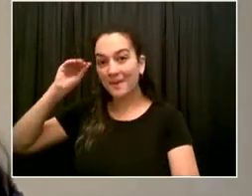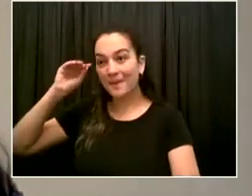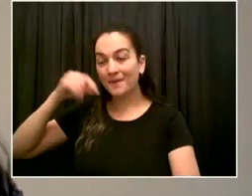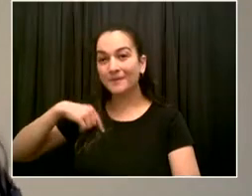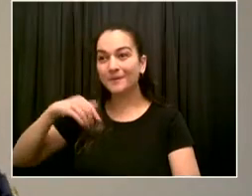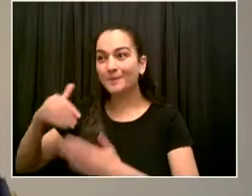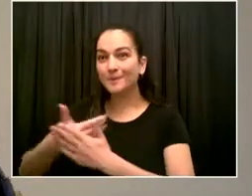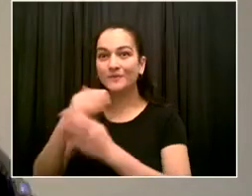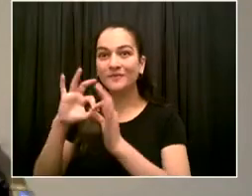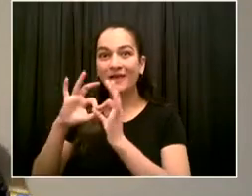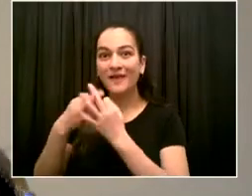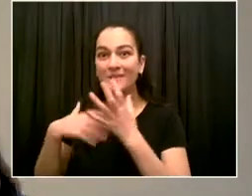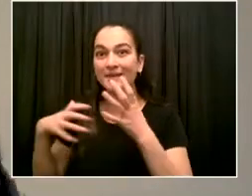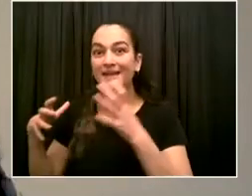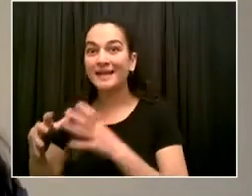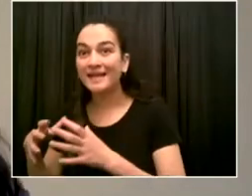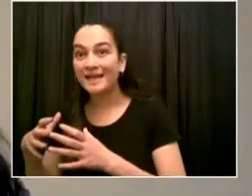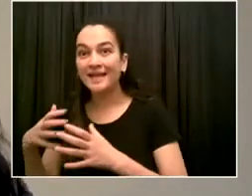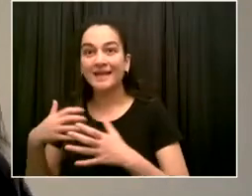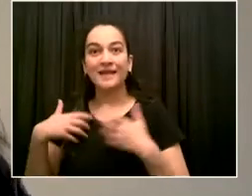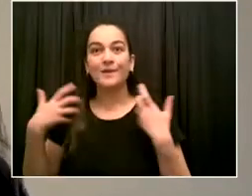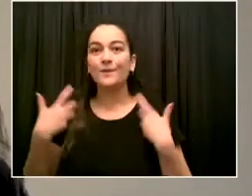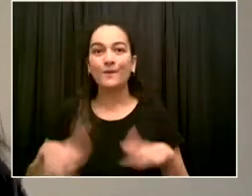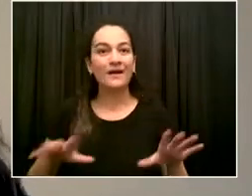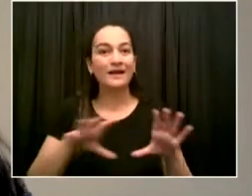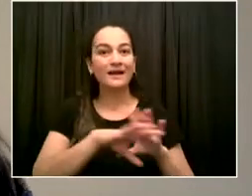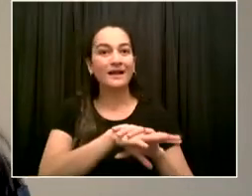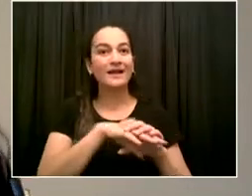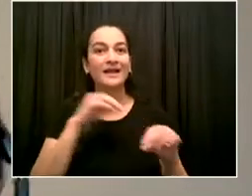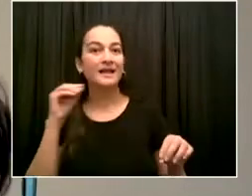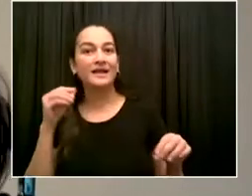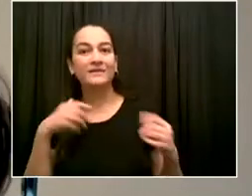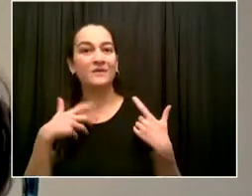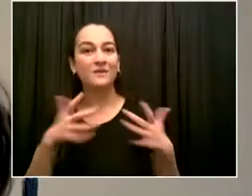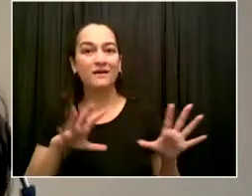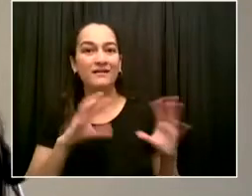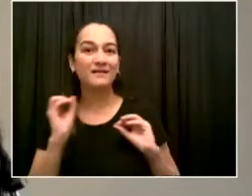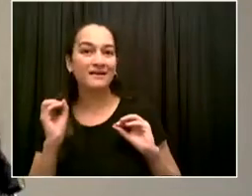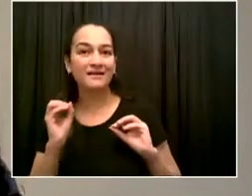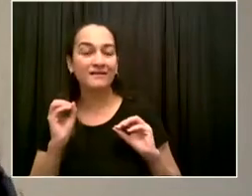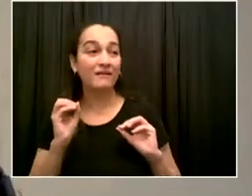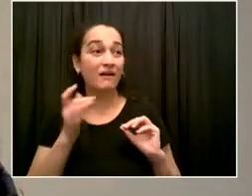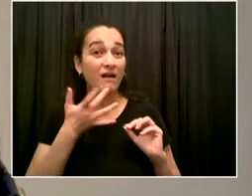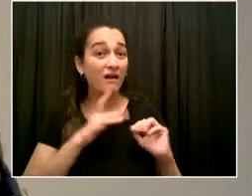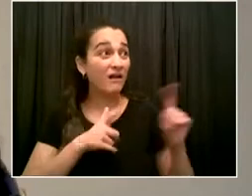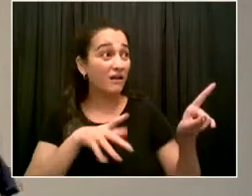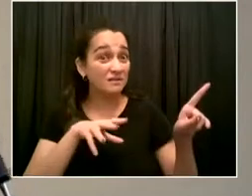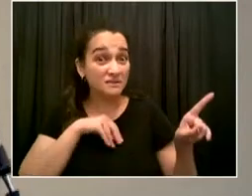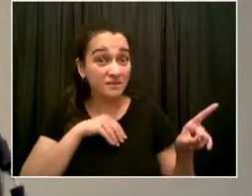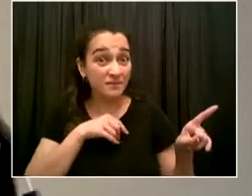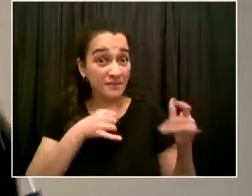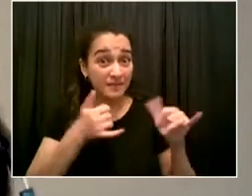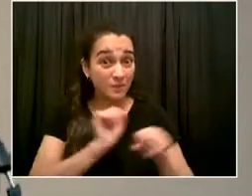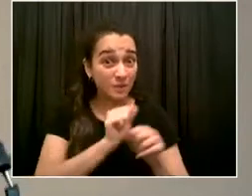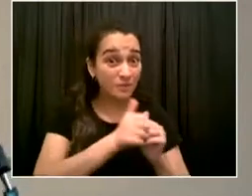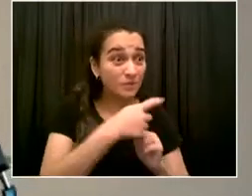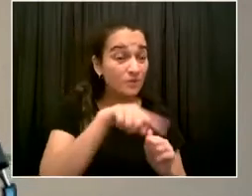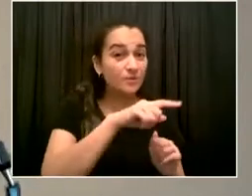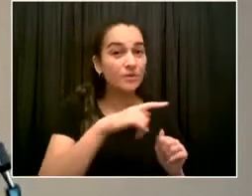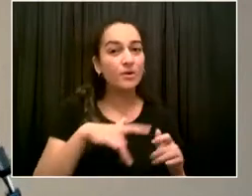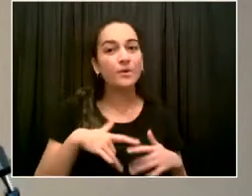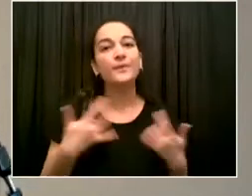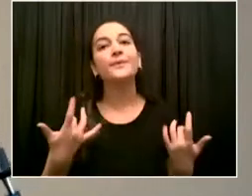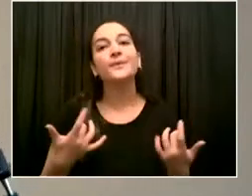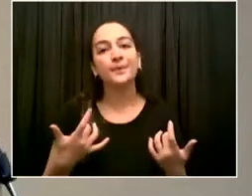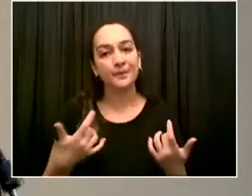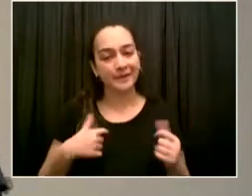And I have been grateful ever since to Dick Wolf and to the city of New York and the ability that the show was had to